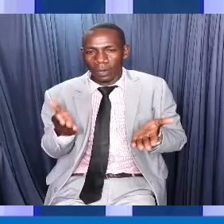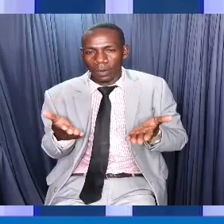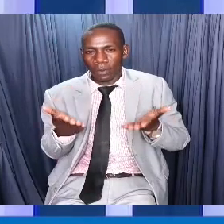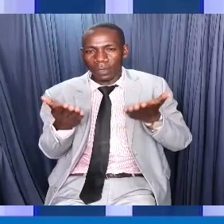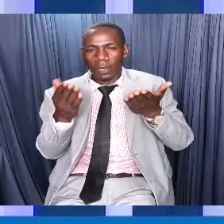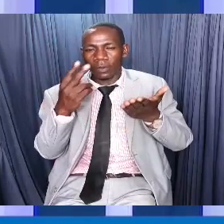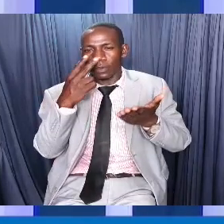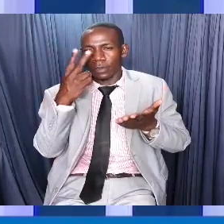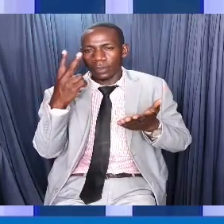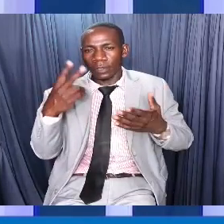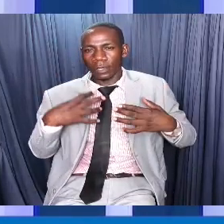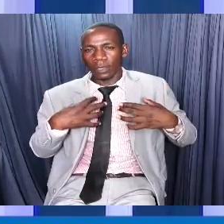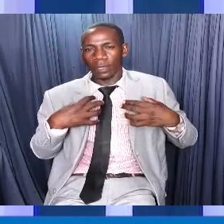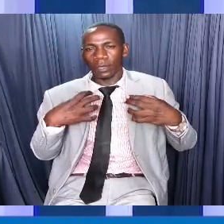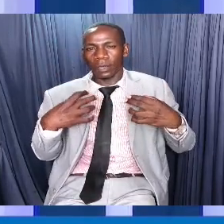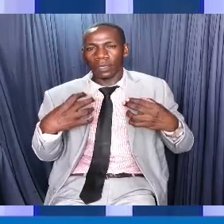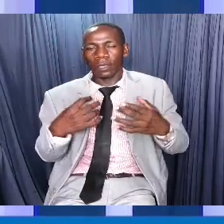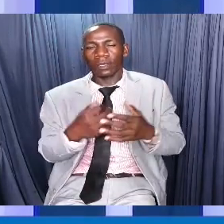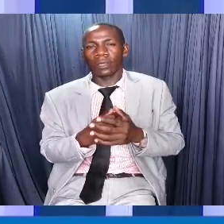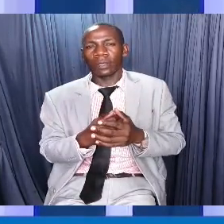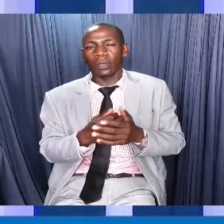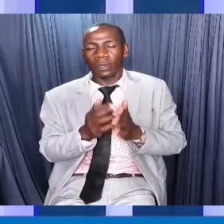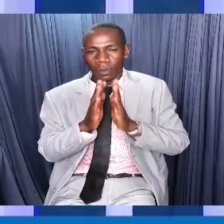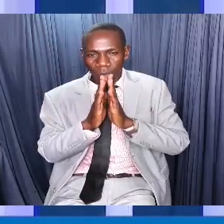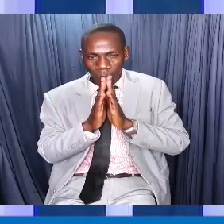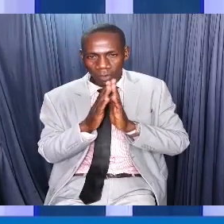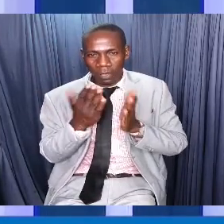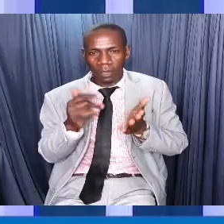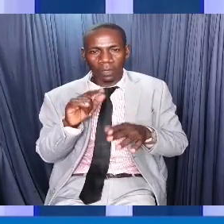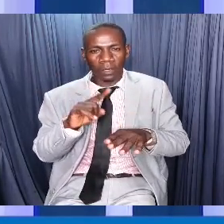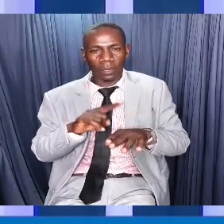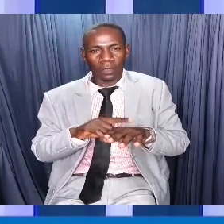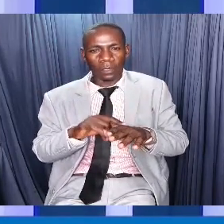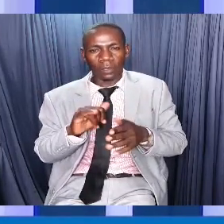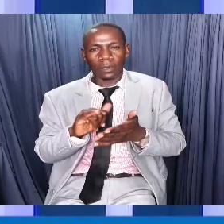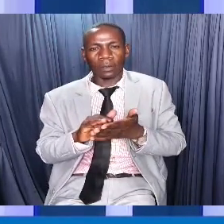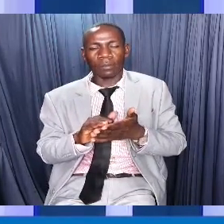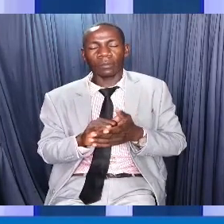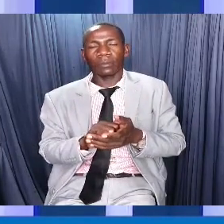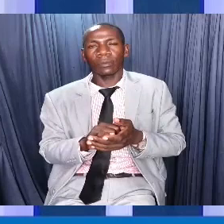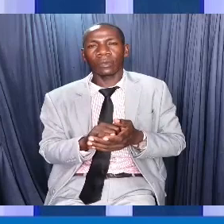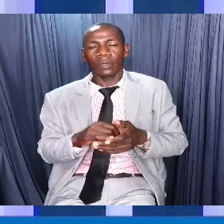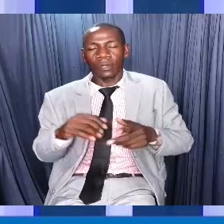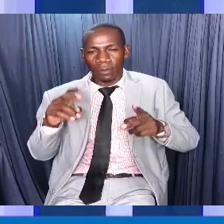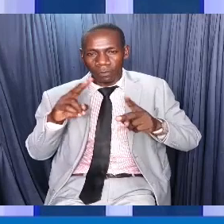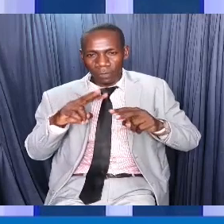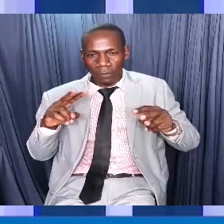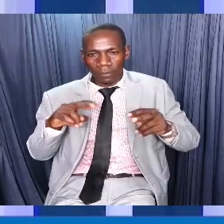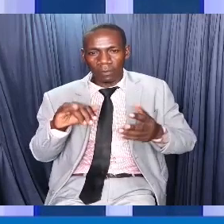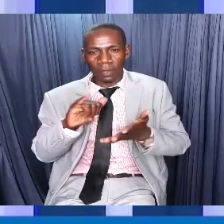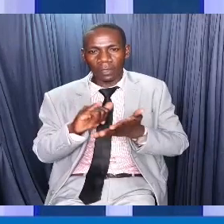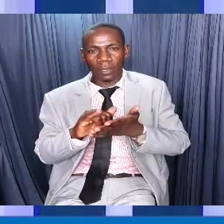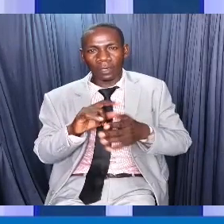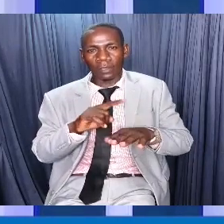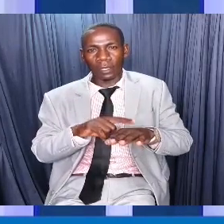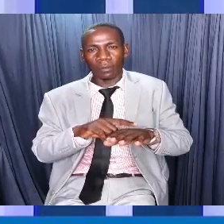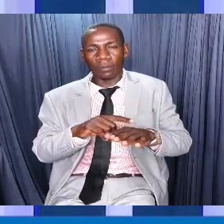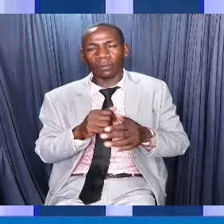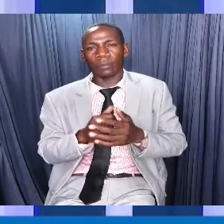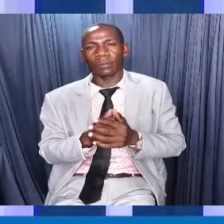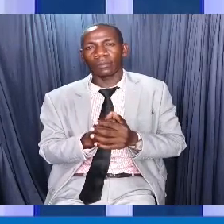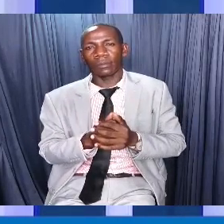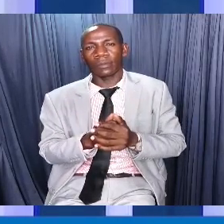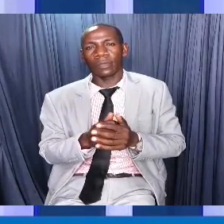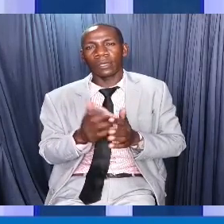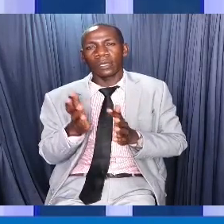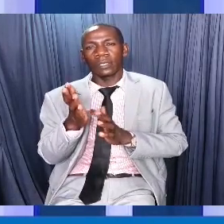prayed exalted till you saw the healing. Uliombaje wakati huo? How did you pray in that time? Ulitafutaje wakati huo? How did you seek in that time?